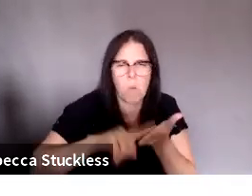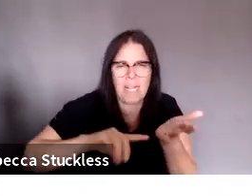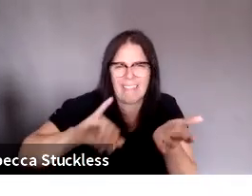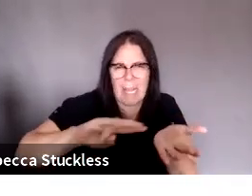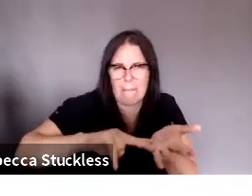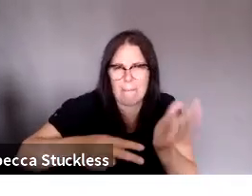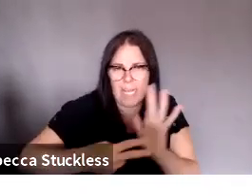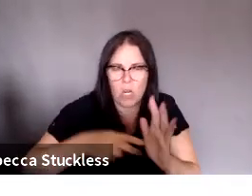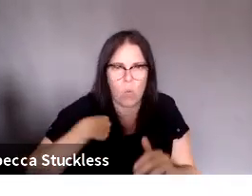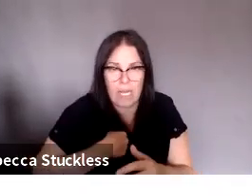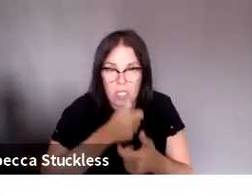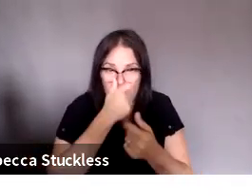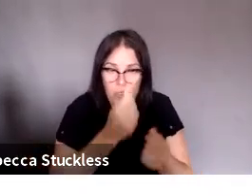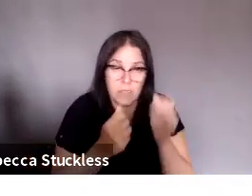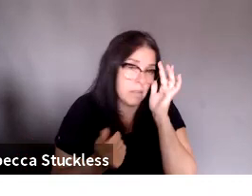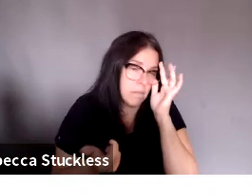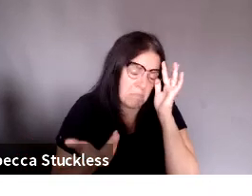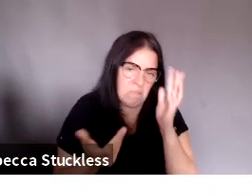And, sometimes it was